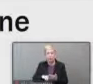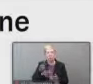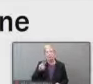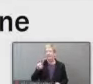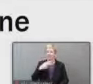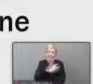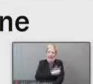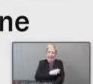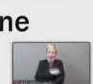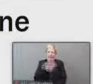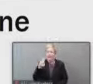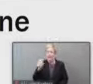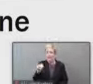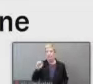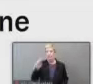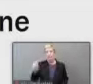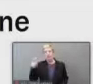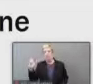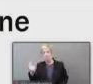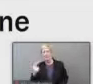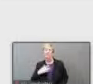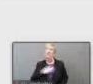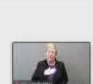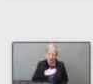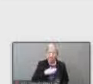vaccinenm.org. Next slide, please.